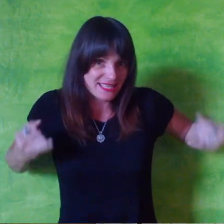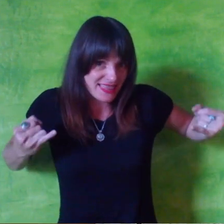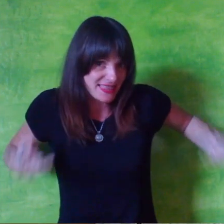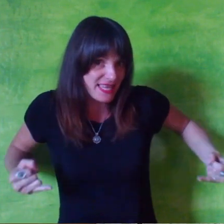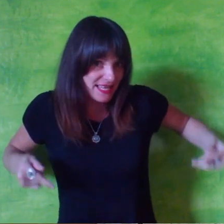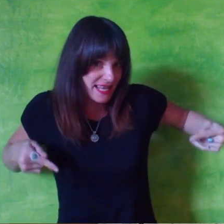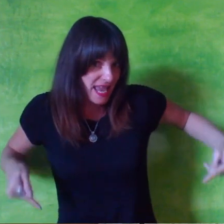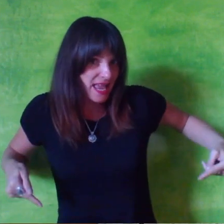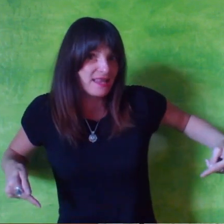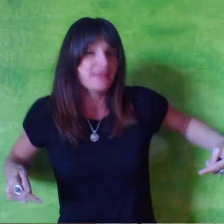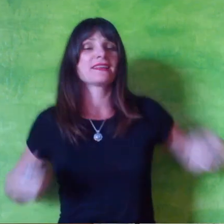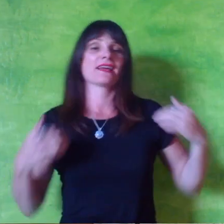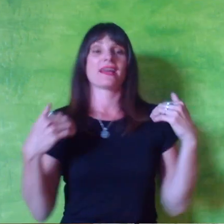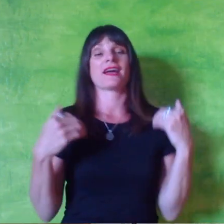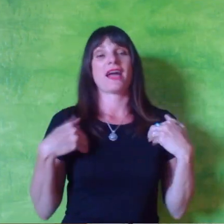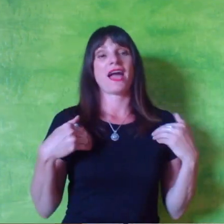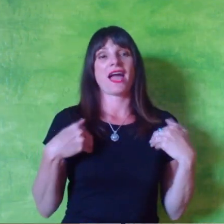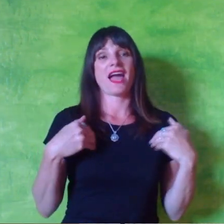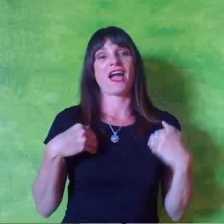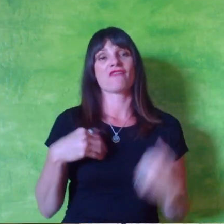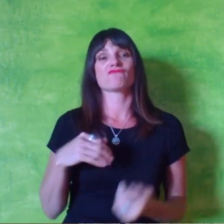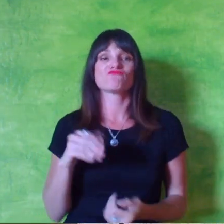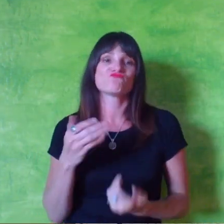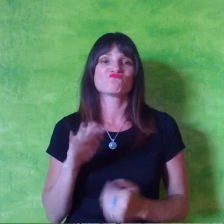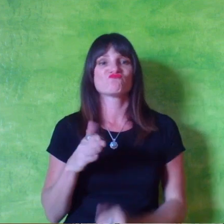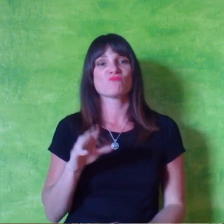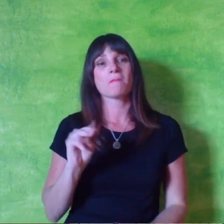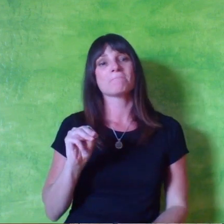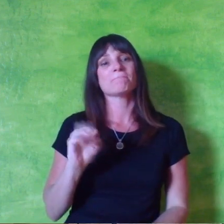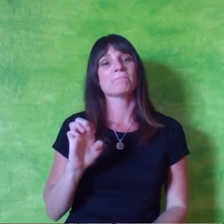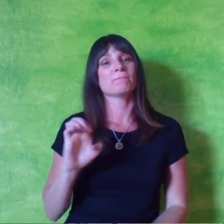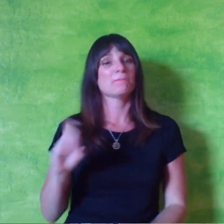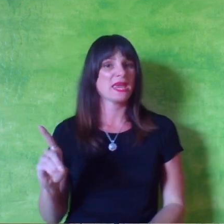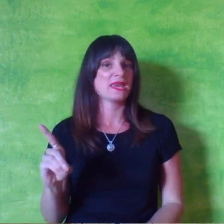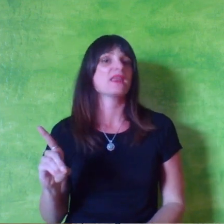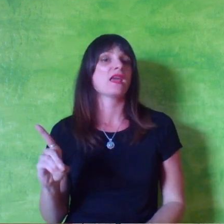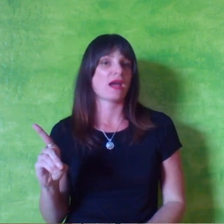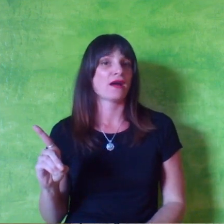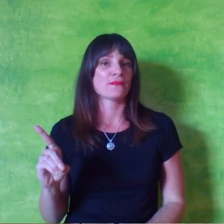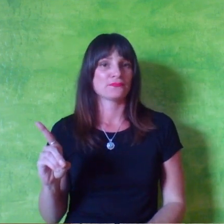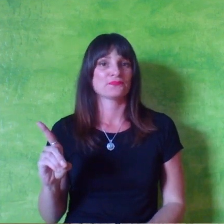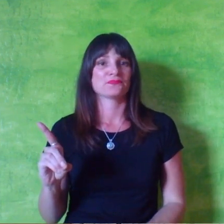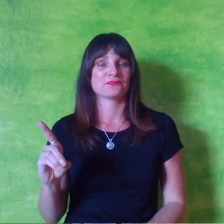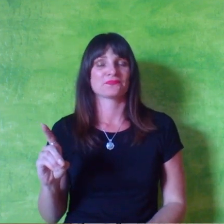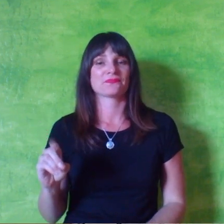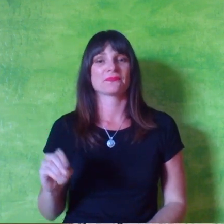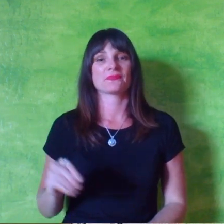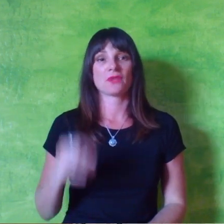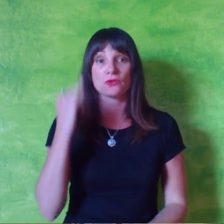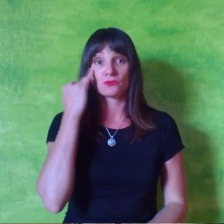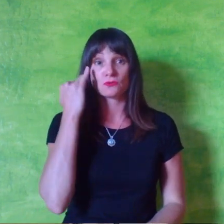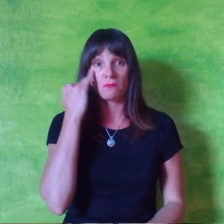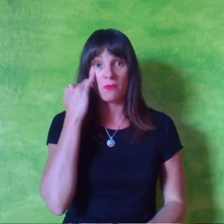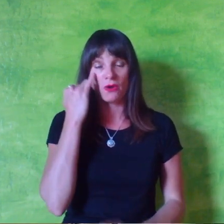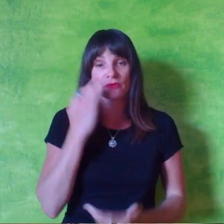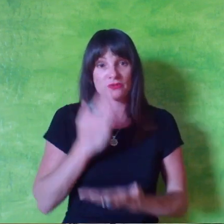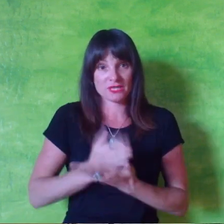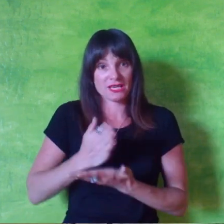rare or even medium cut right there. But if you go in the